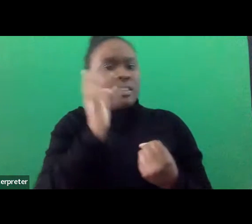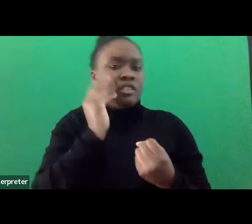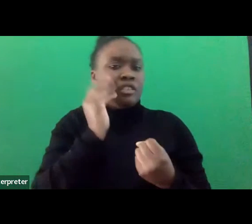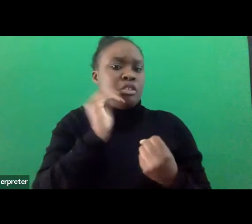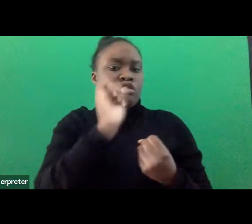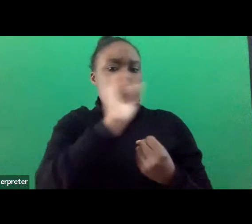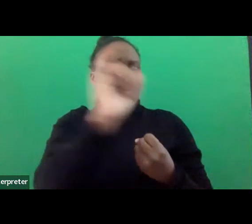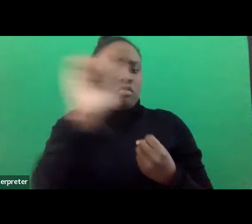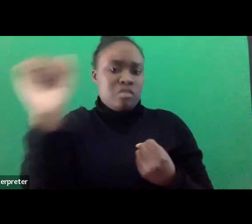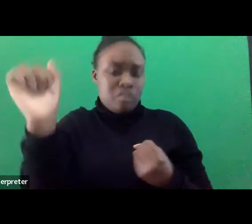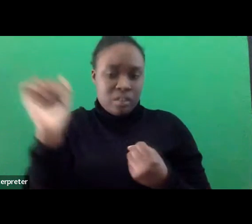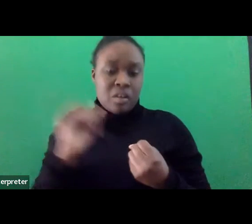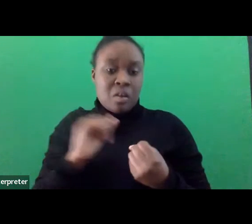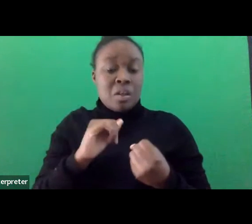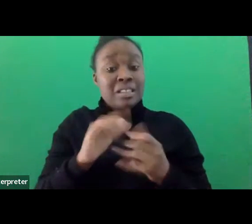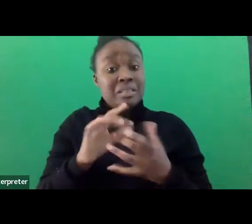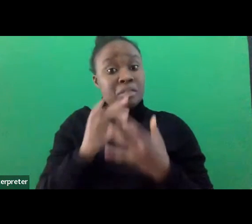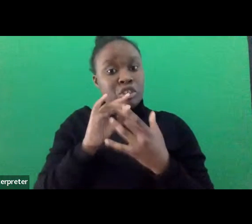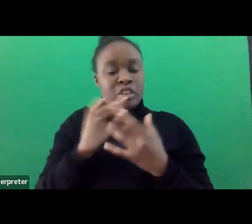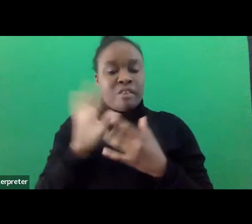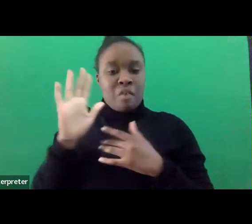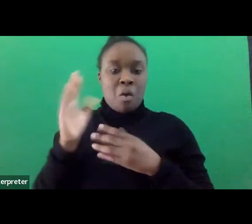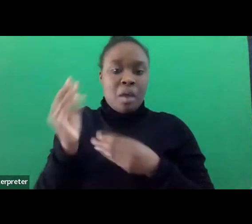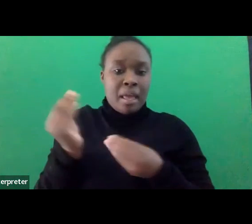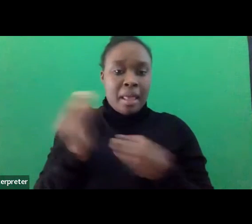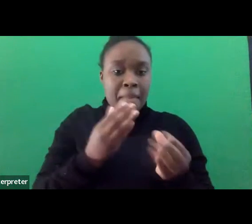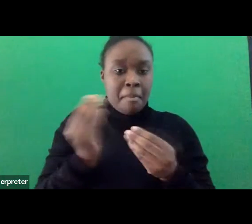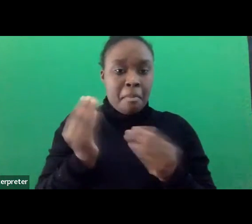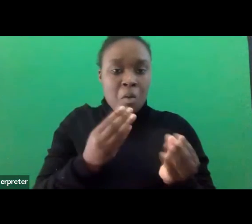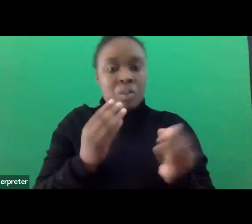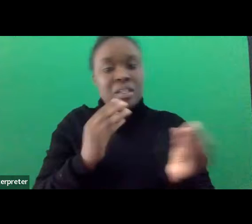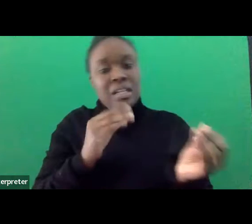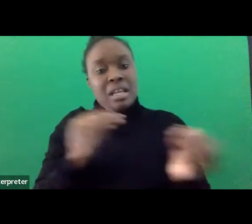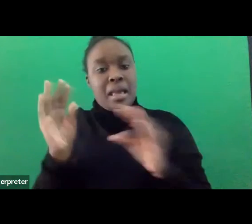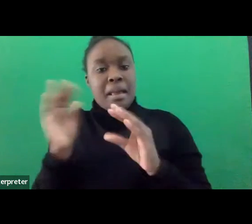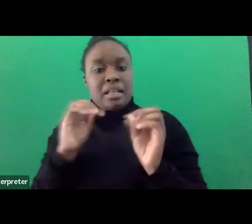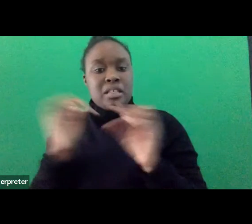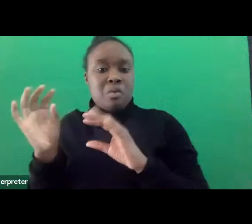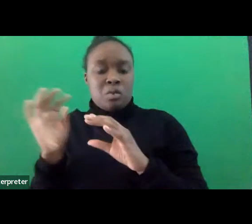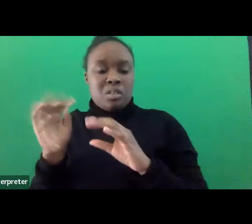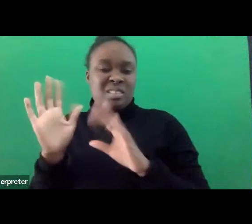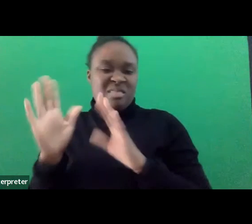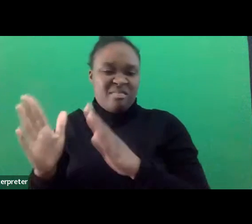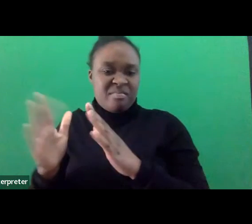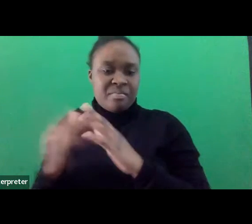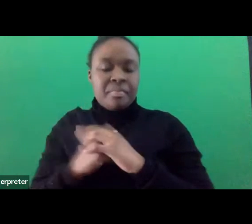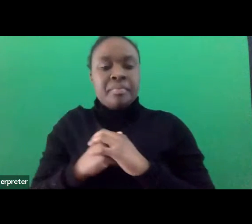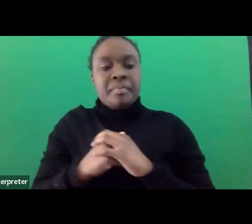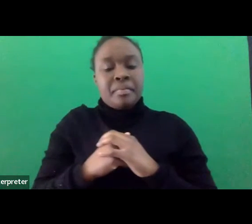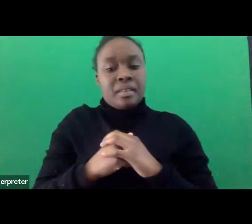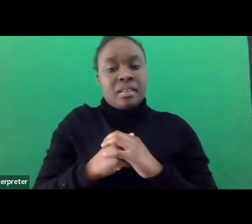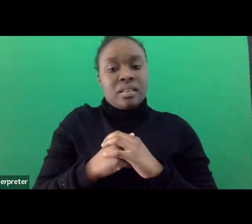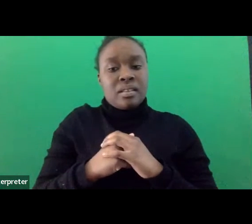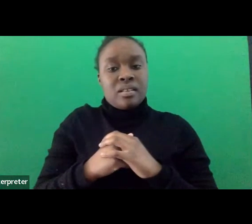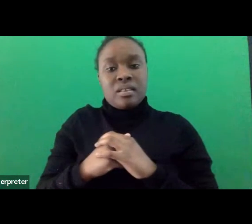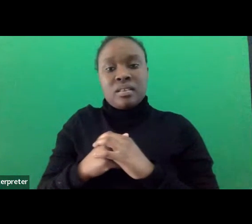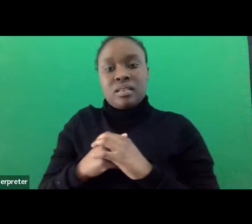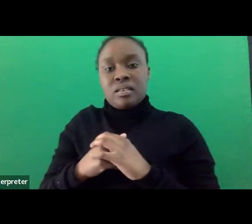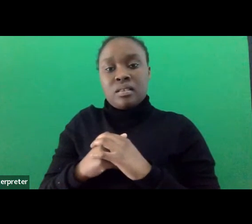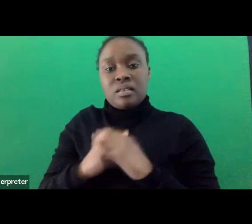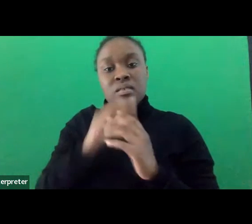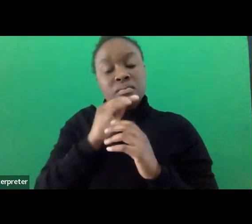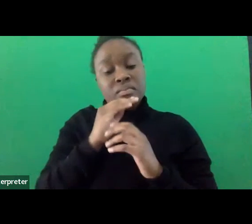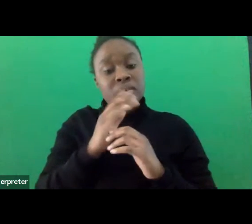importers, exporters, and other segments of the customs and excise realm. So I will be reaching out to